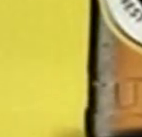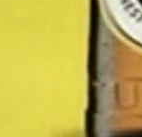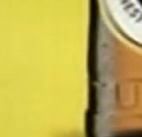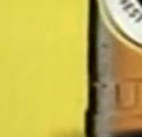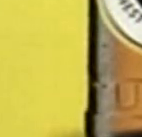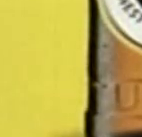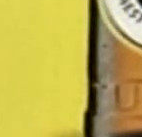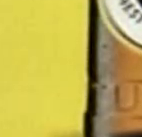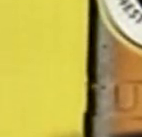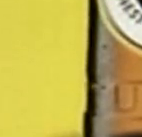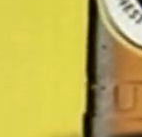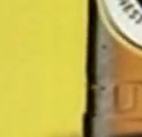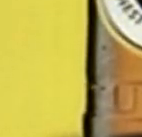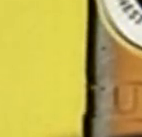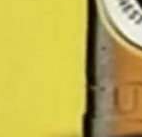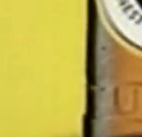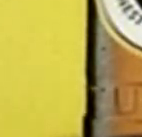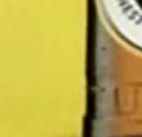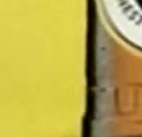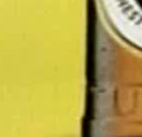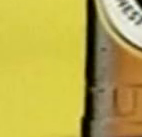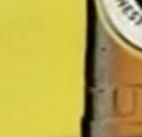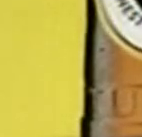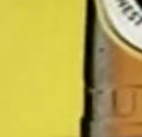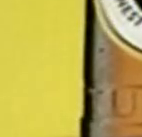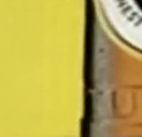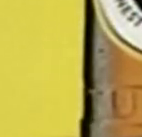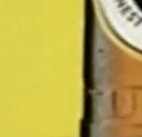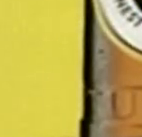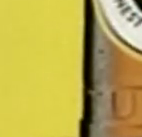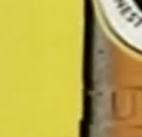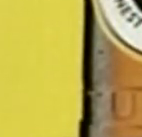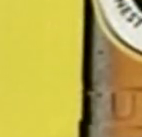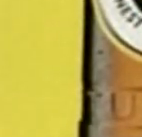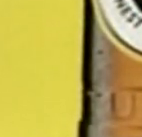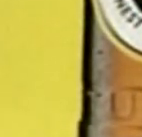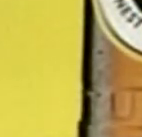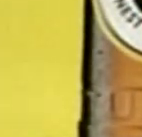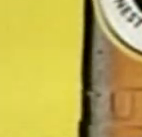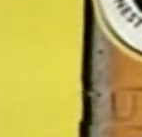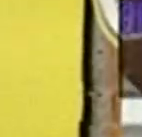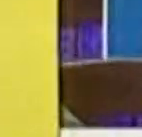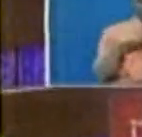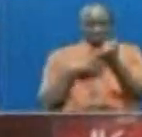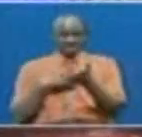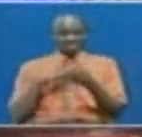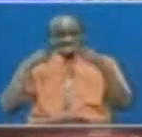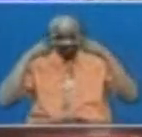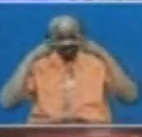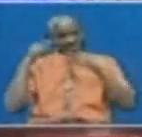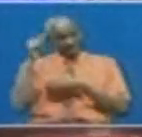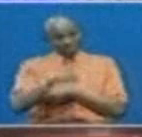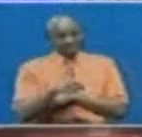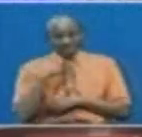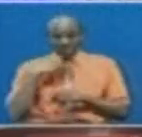horrific attacks in the span of 2 weeks. First one, the bus attacks. Allegedly, the terrorists get on the bus. They